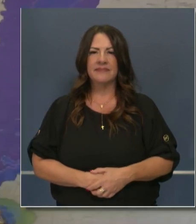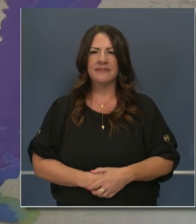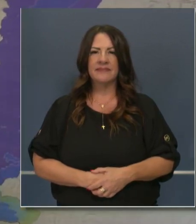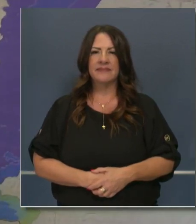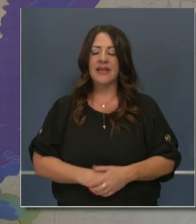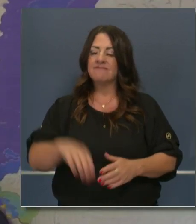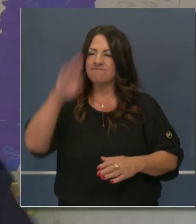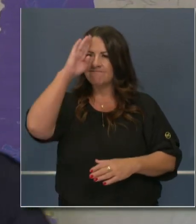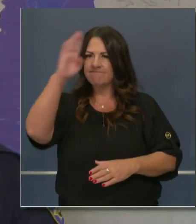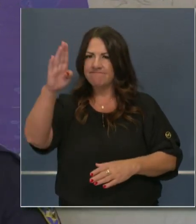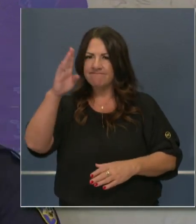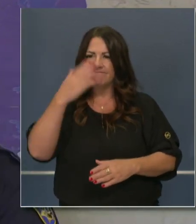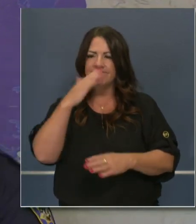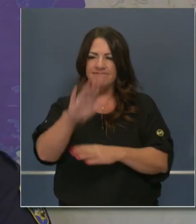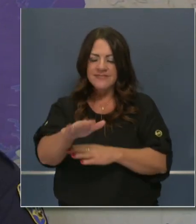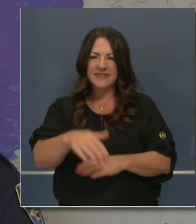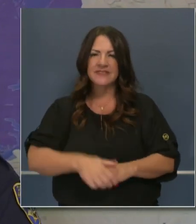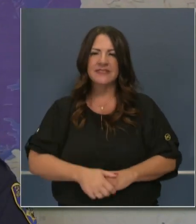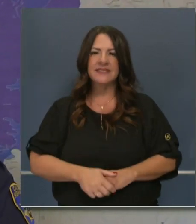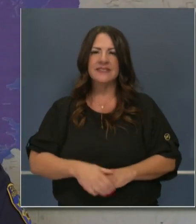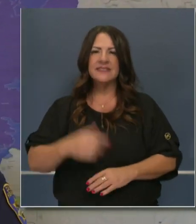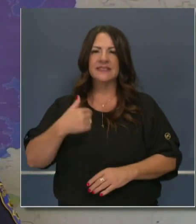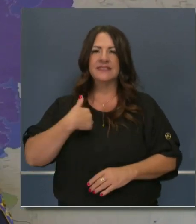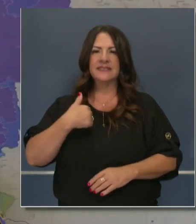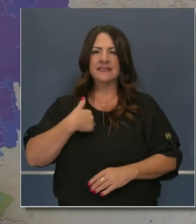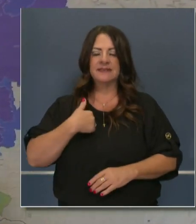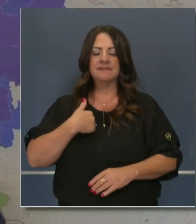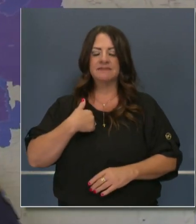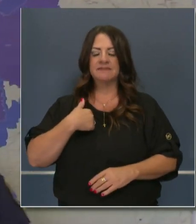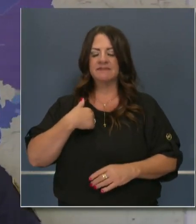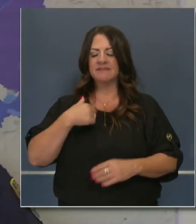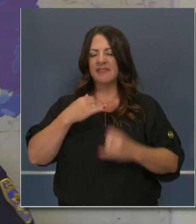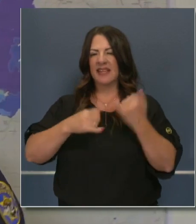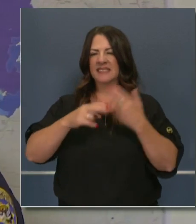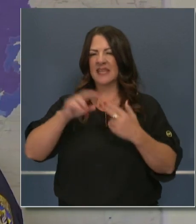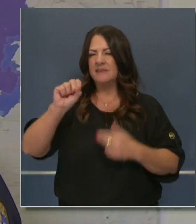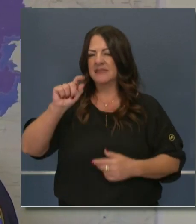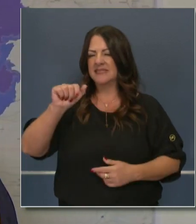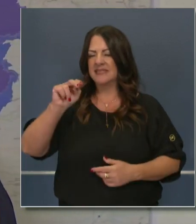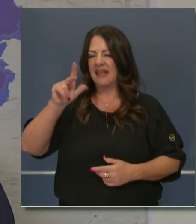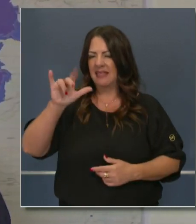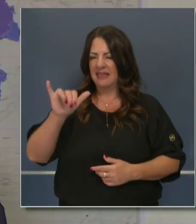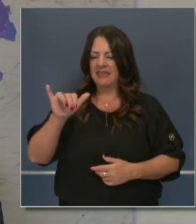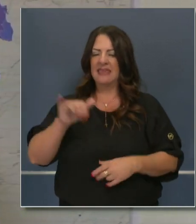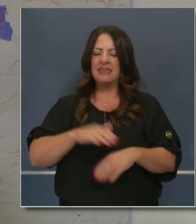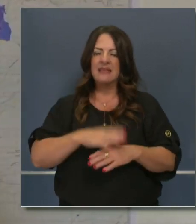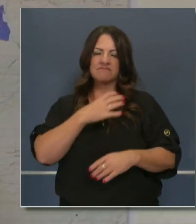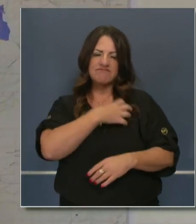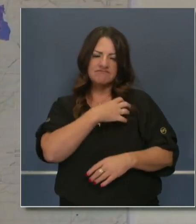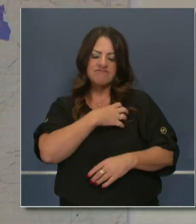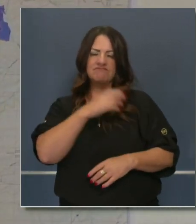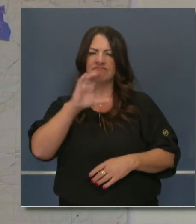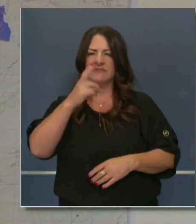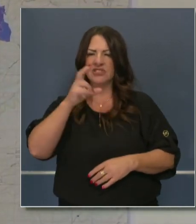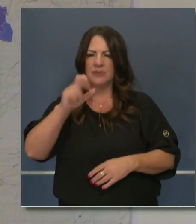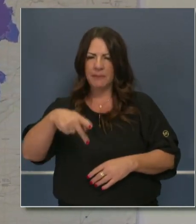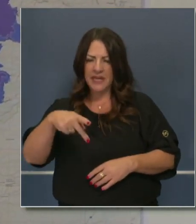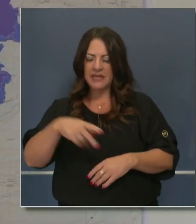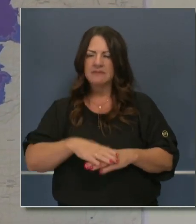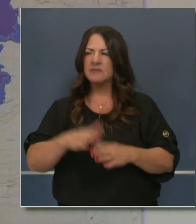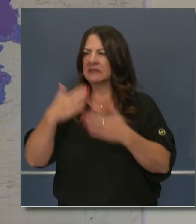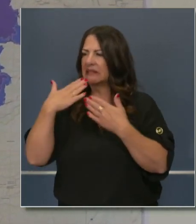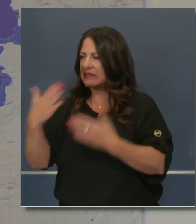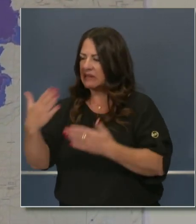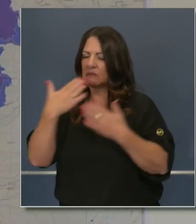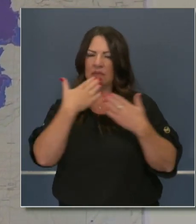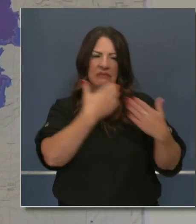Good afternoon. Warren Stanley, CHP Commissioner. First of all, I want to thank Sheriff. Thank you for your support with our personnel here. We